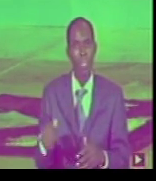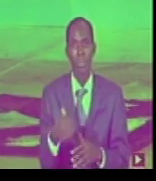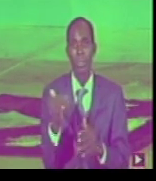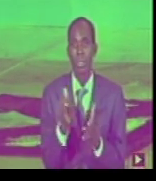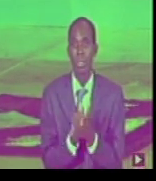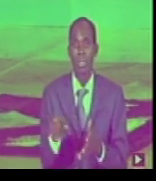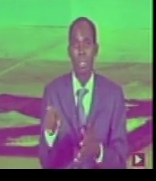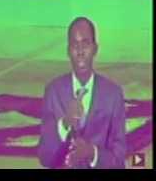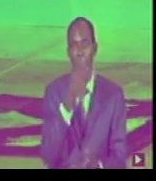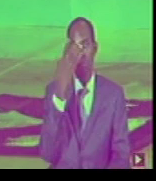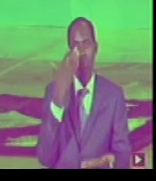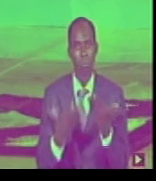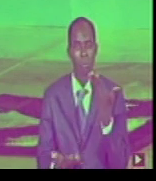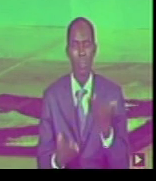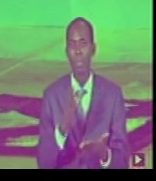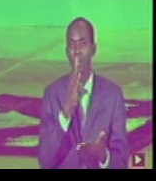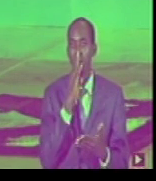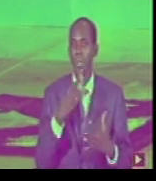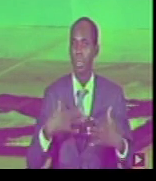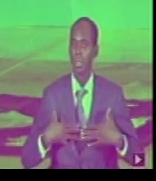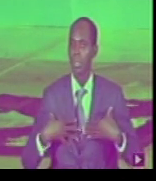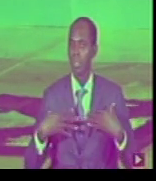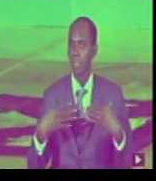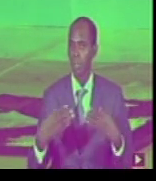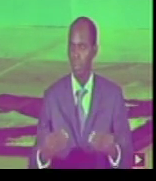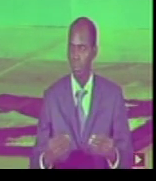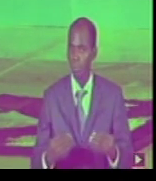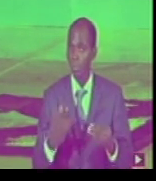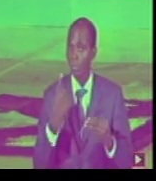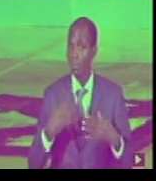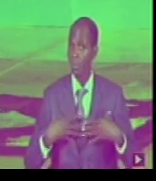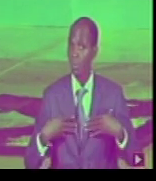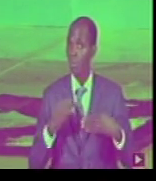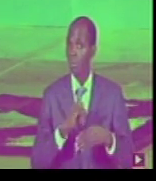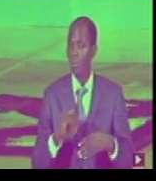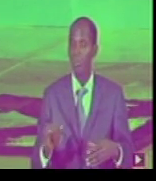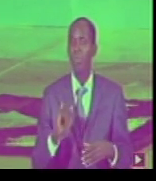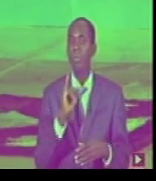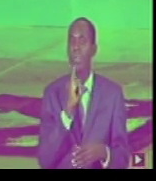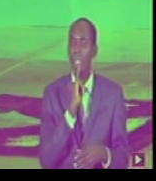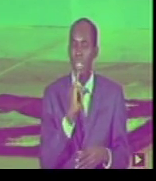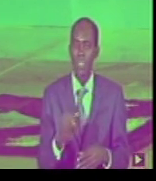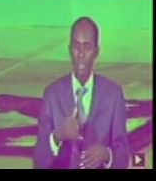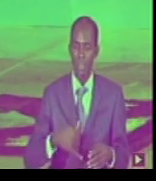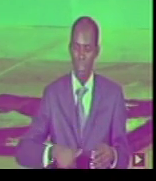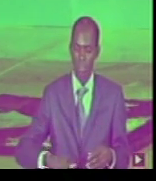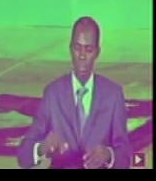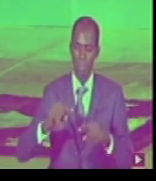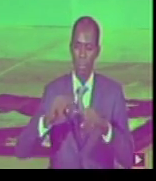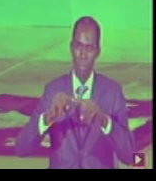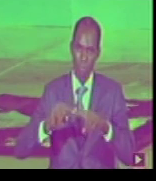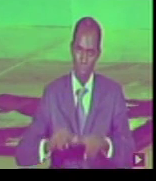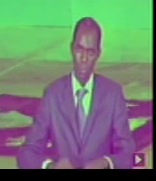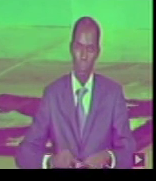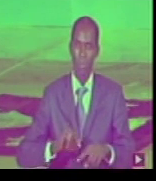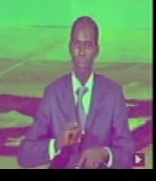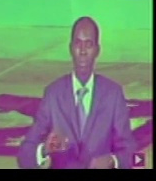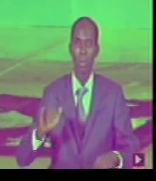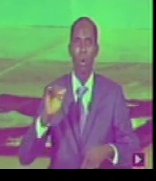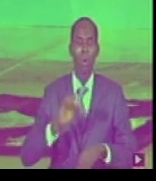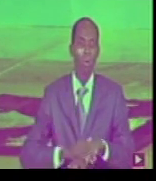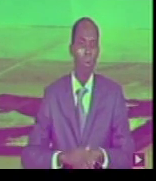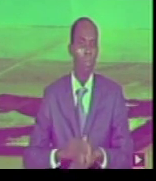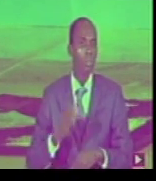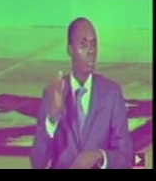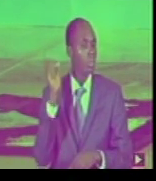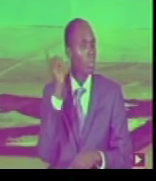be healed. The healing is still dependent on hearing the